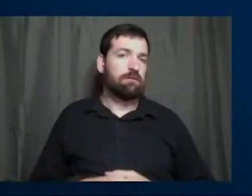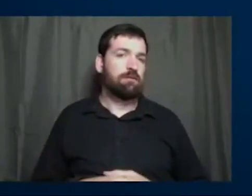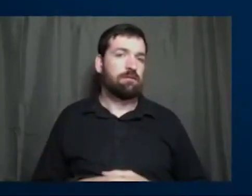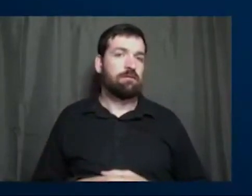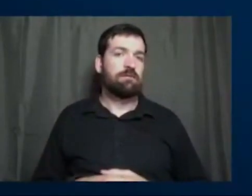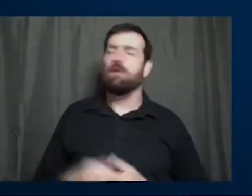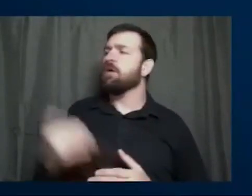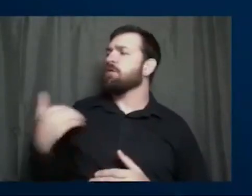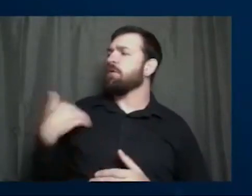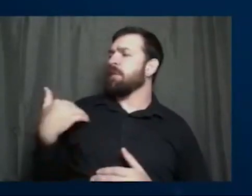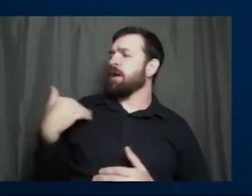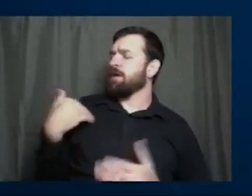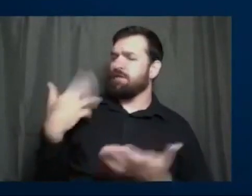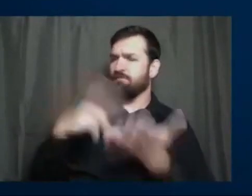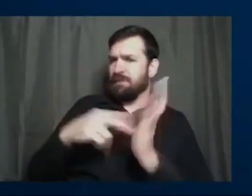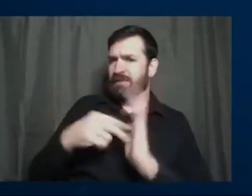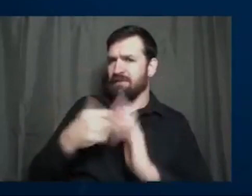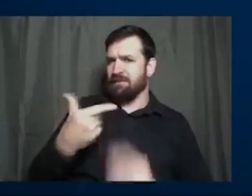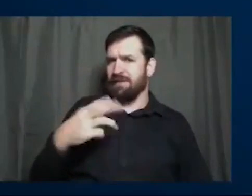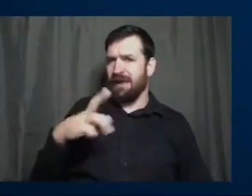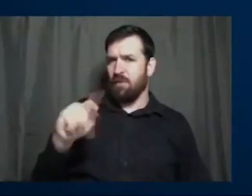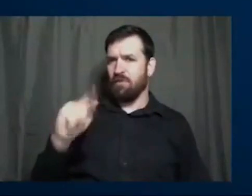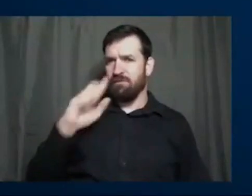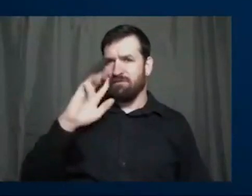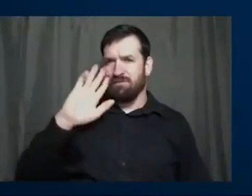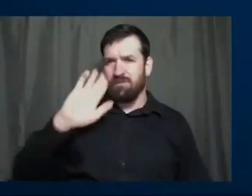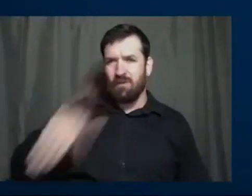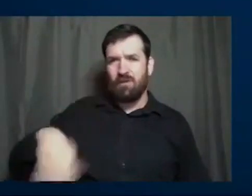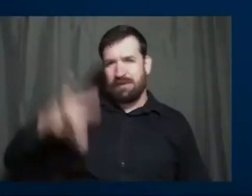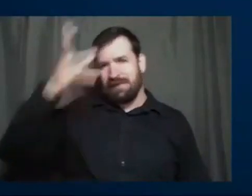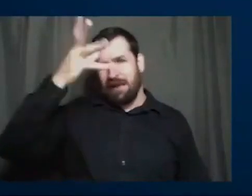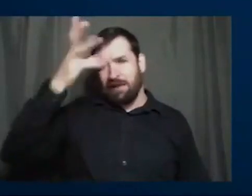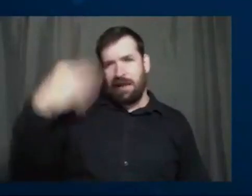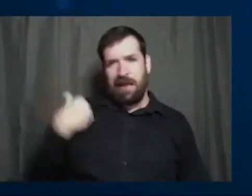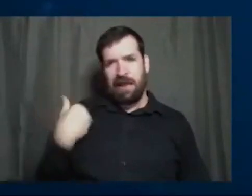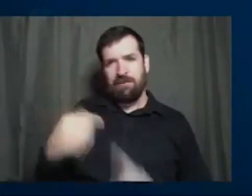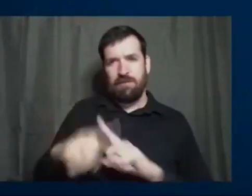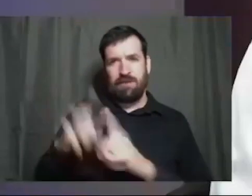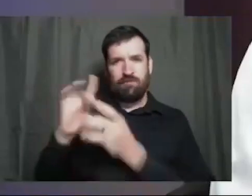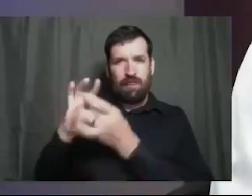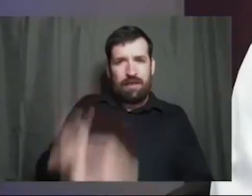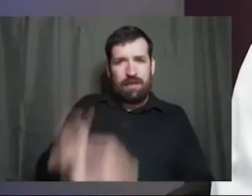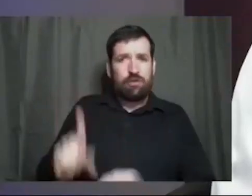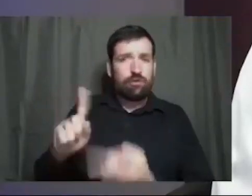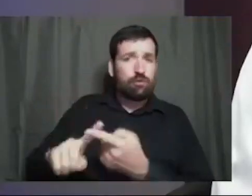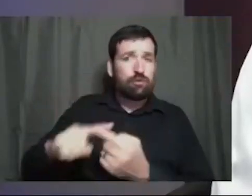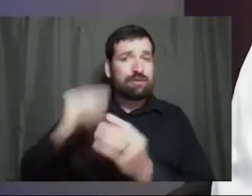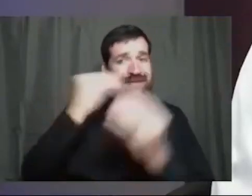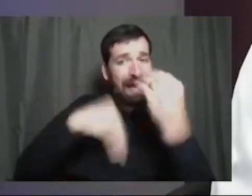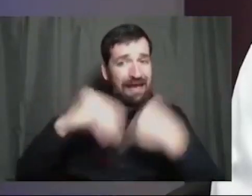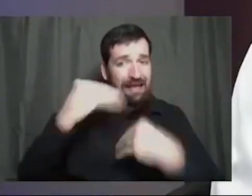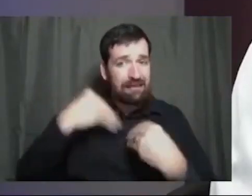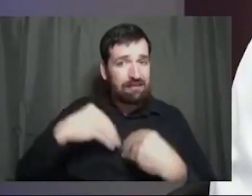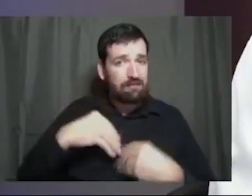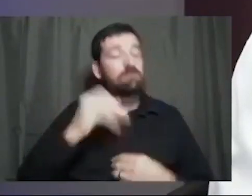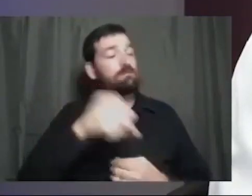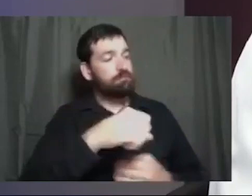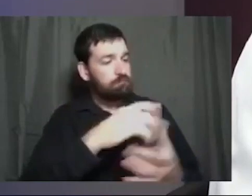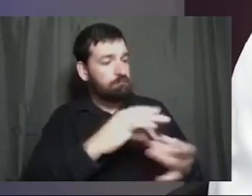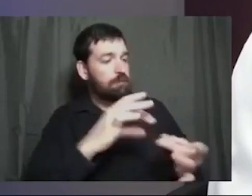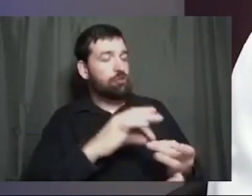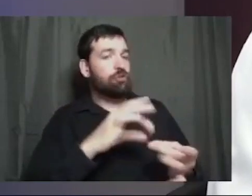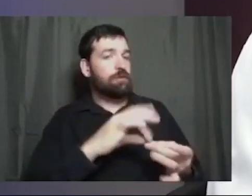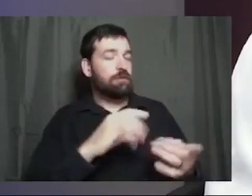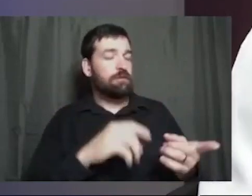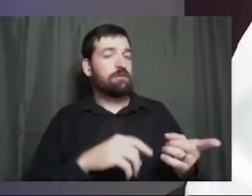is gout? I remember my dad had it at one point, and they said it was tied to his diet. Yep. So you had mentioned uric acid levels. So it's